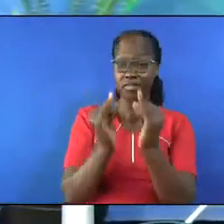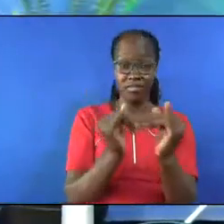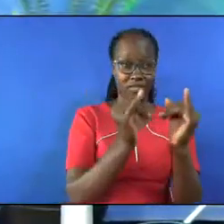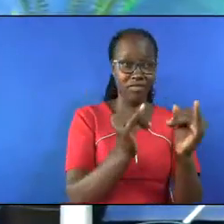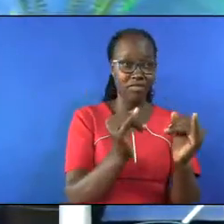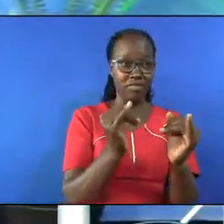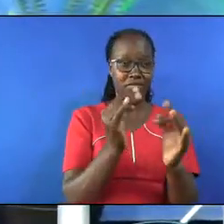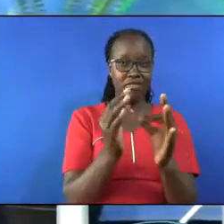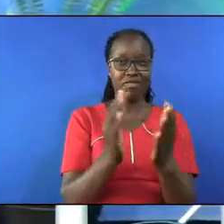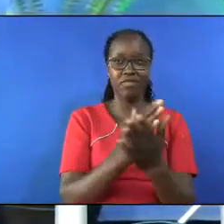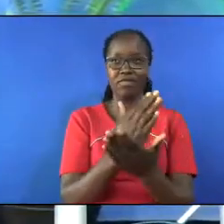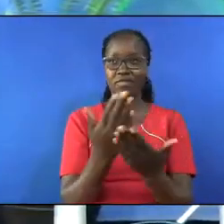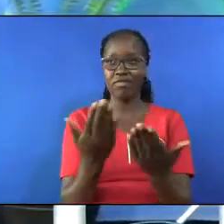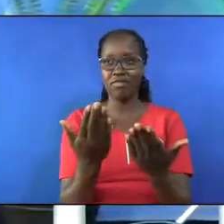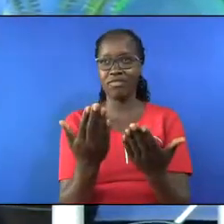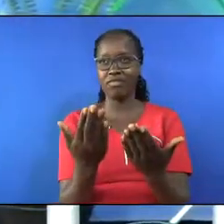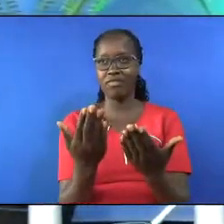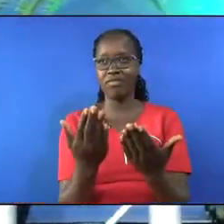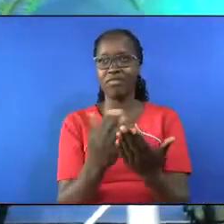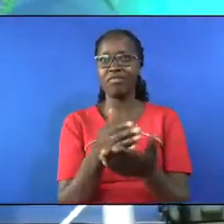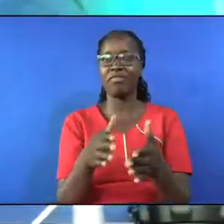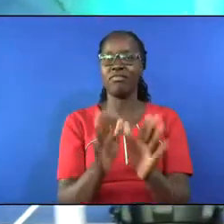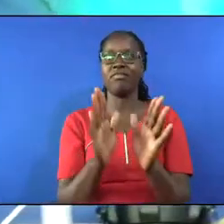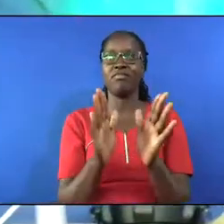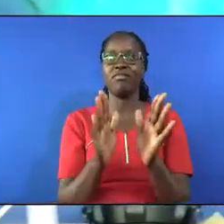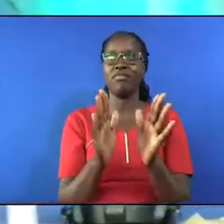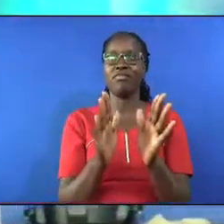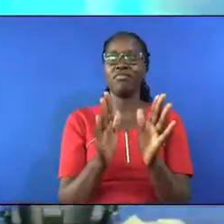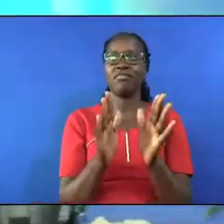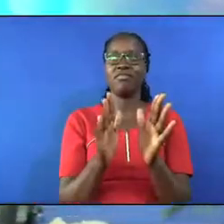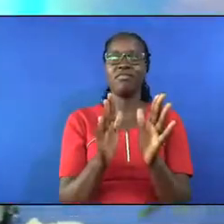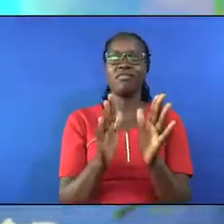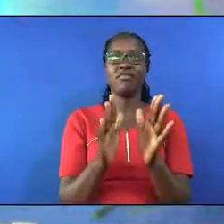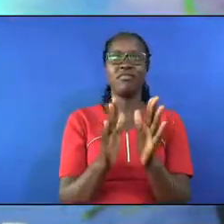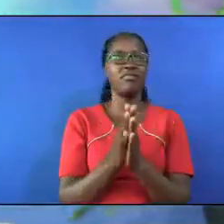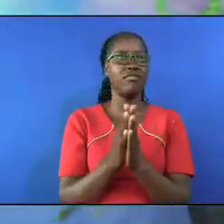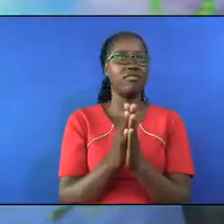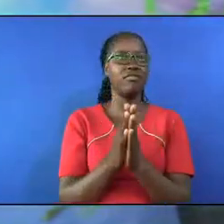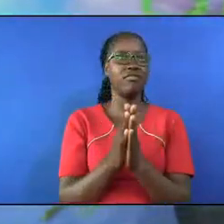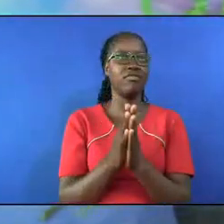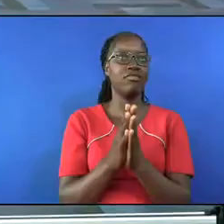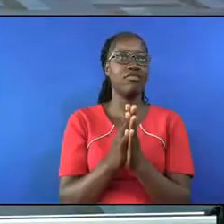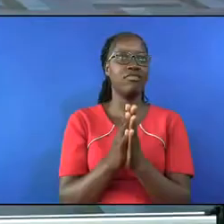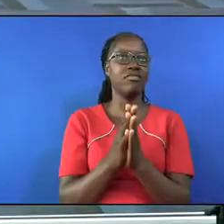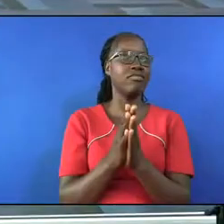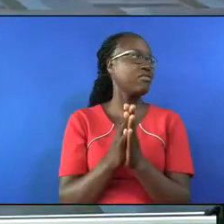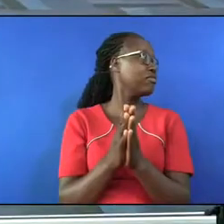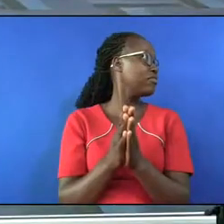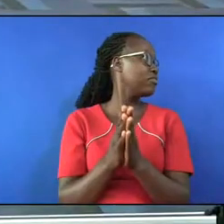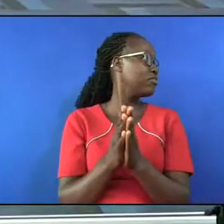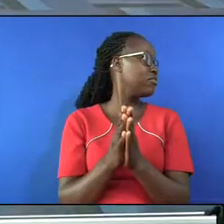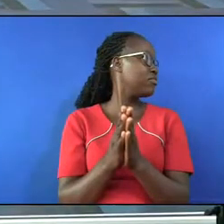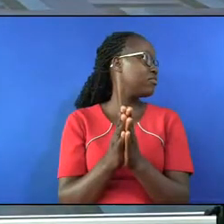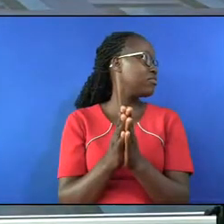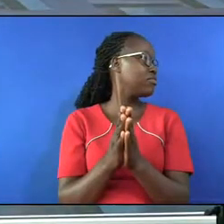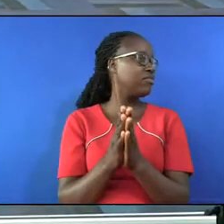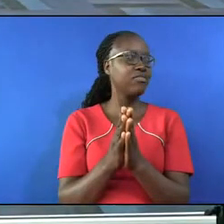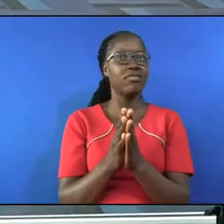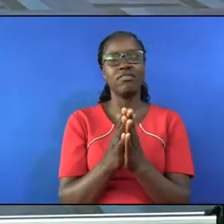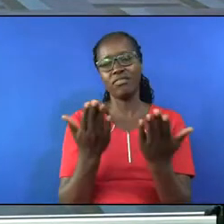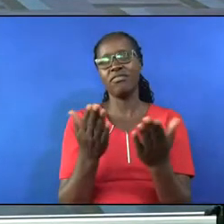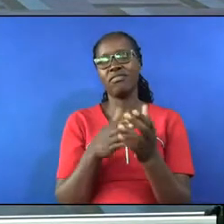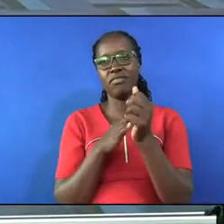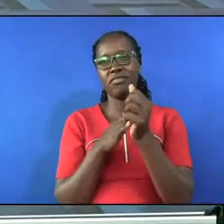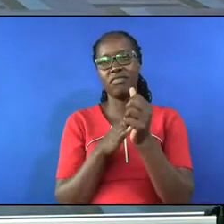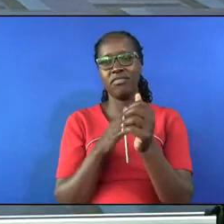someone else corrects you, of course, there are some forms of correction which are not pleasing even in the sight of the Lord. Sorry. Are not